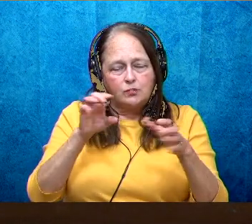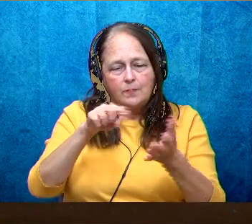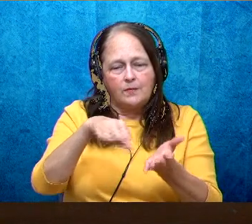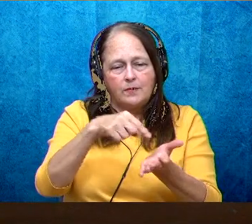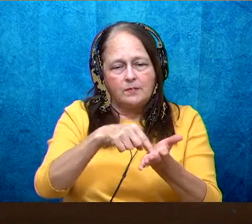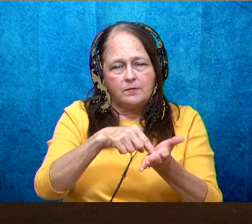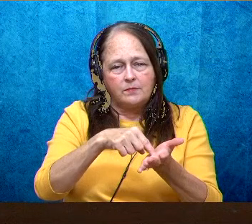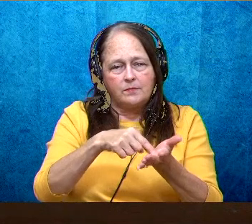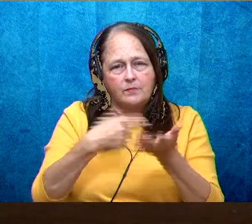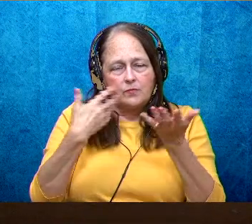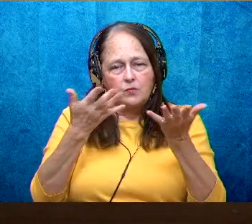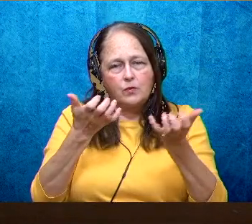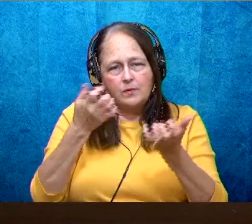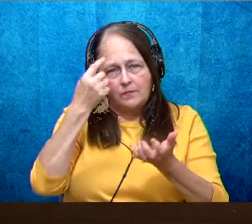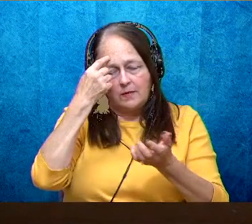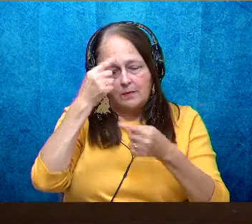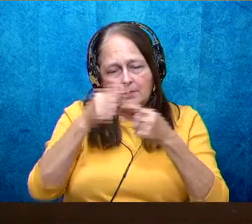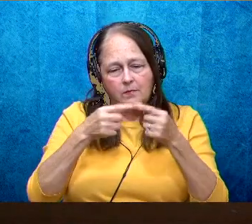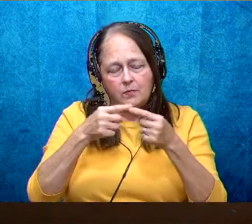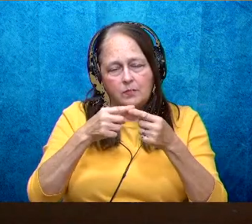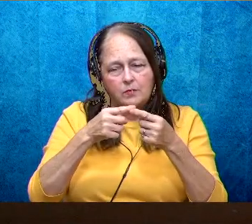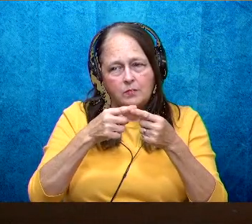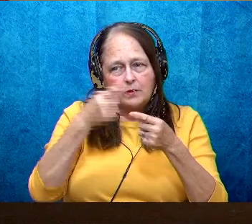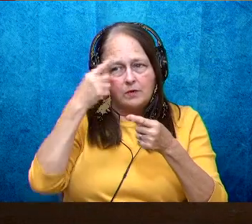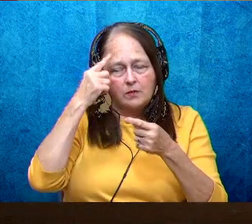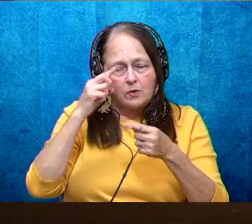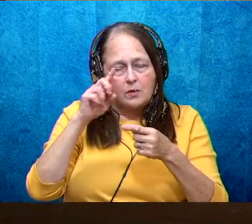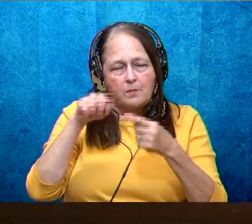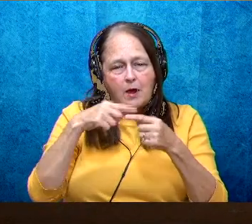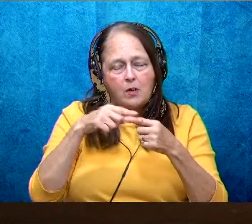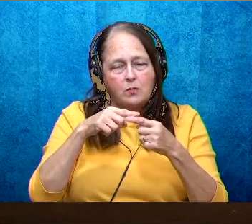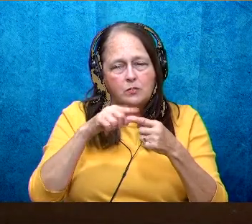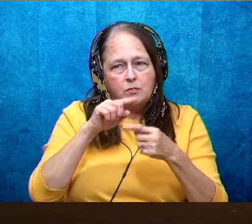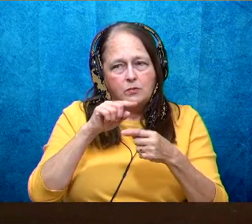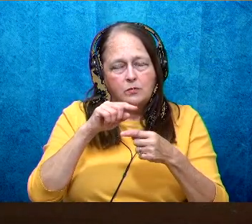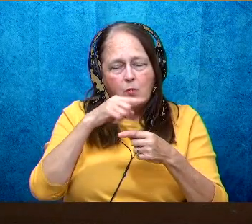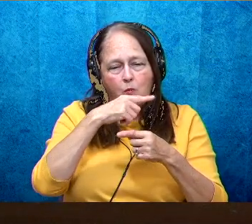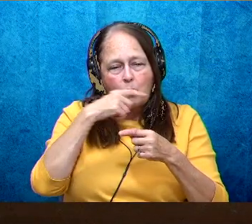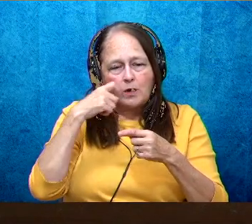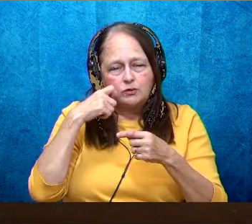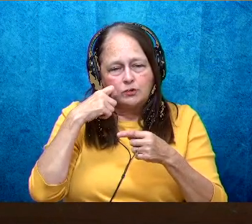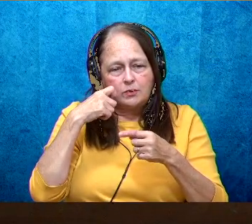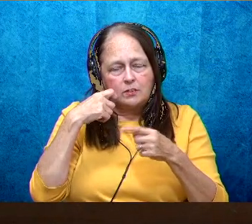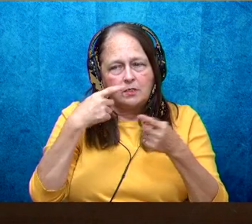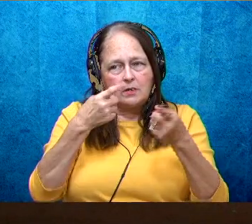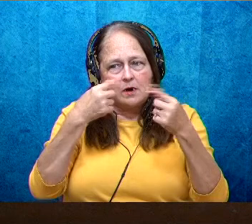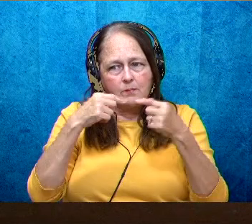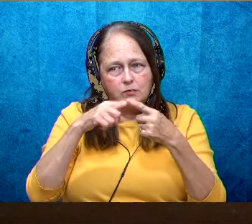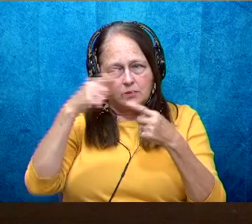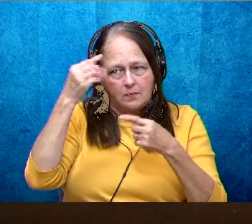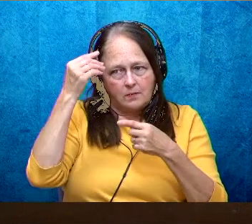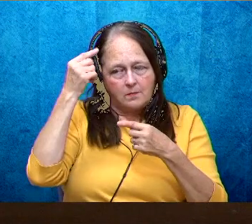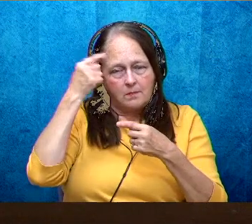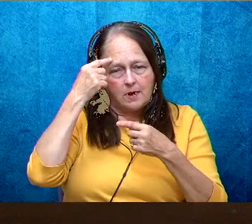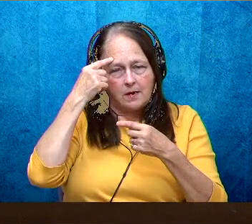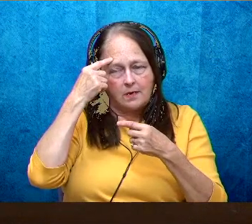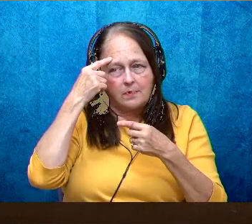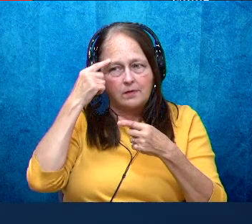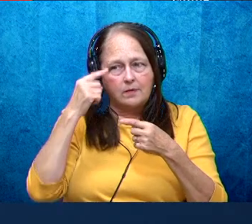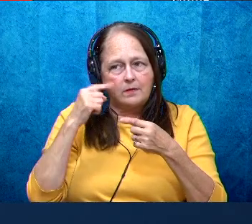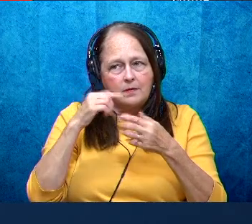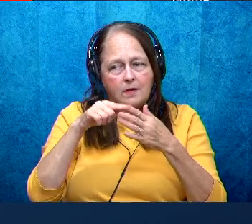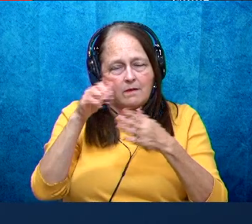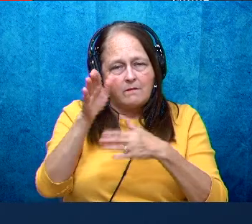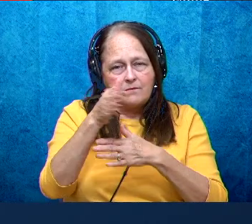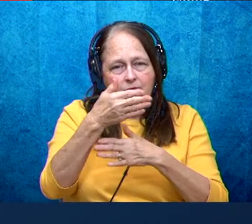I want you to think about what comes to mind when you think about Russia. What images come to mind? Perhaps you think of the flag of